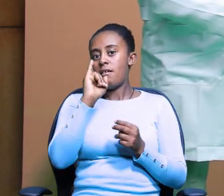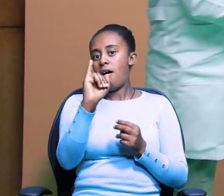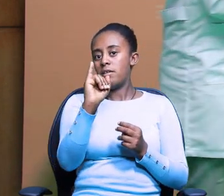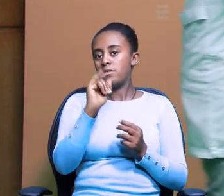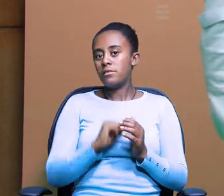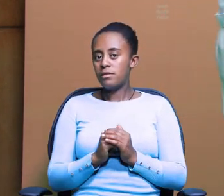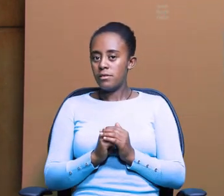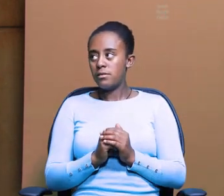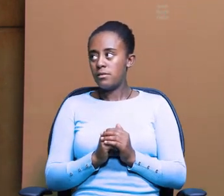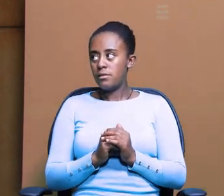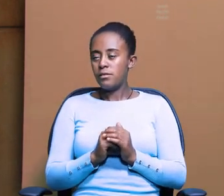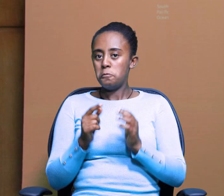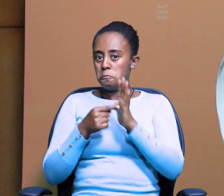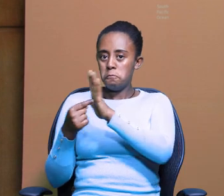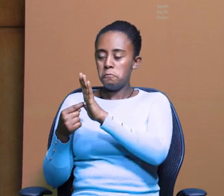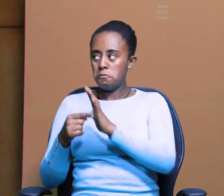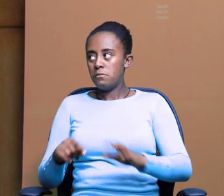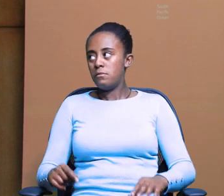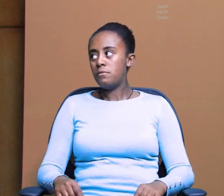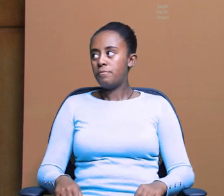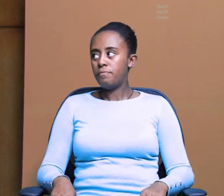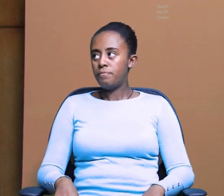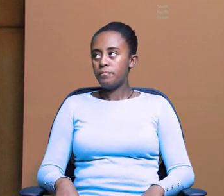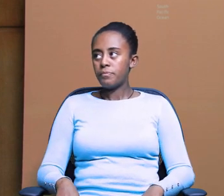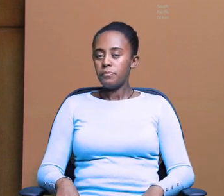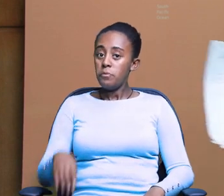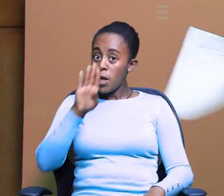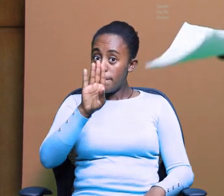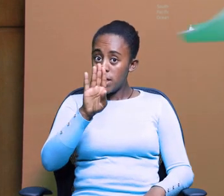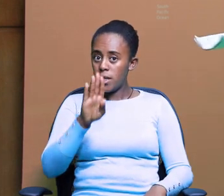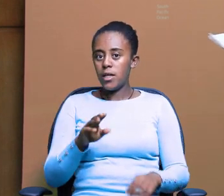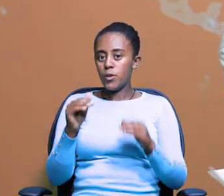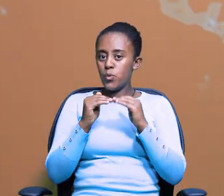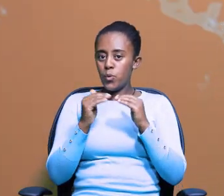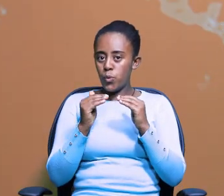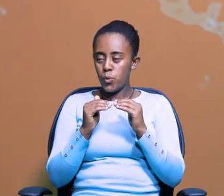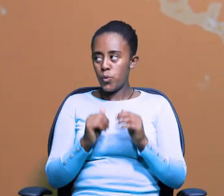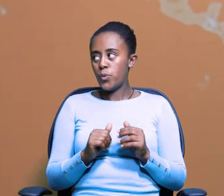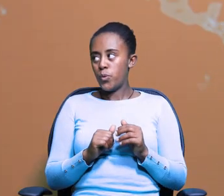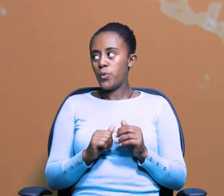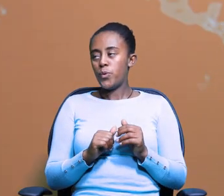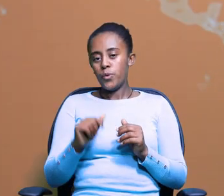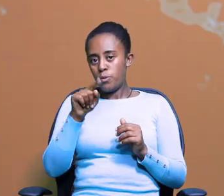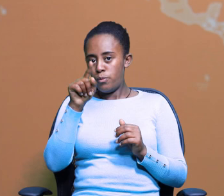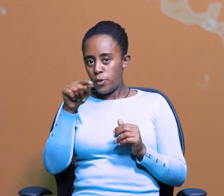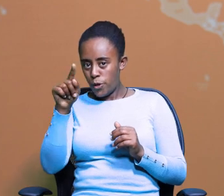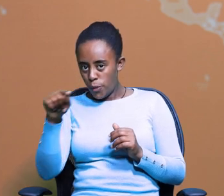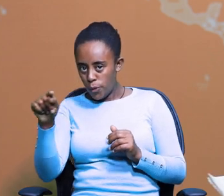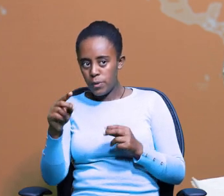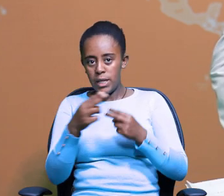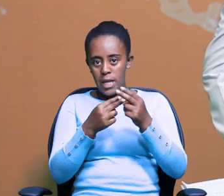the current. When we express by formula, magnetic field strength is equal to permittivity of free